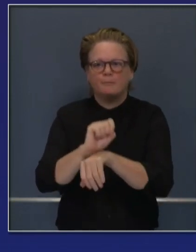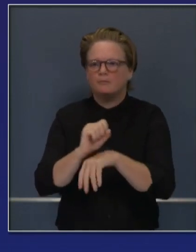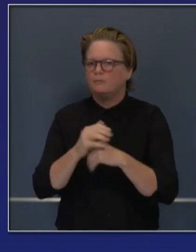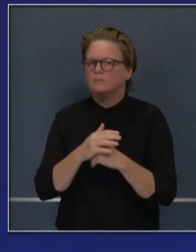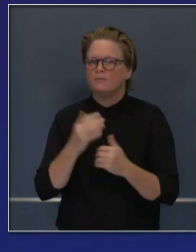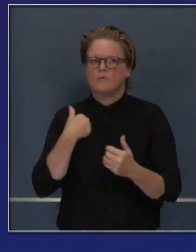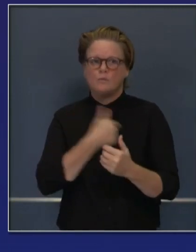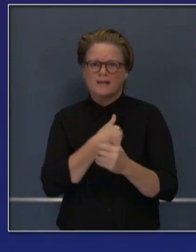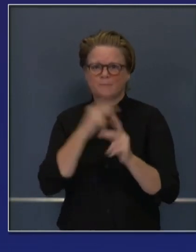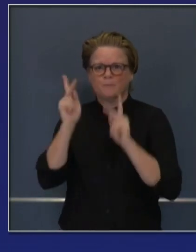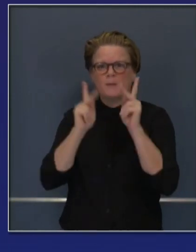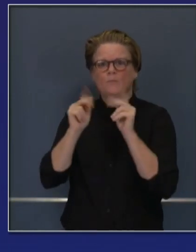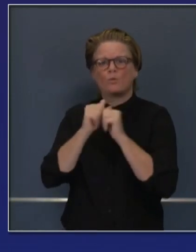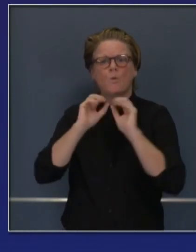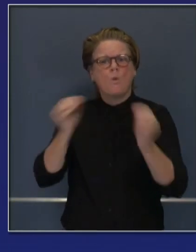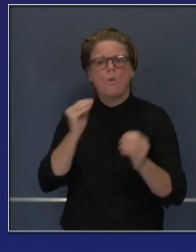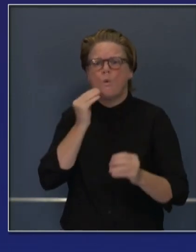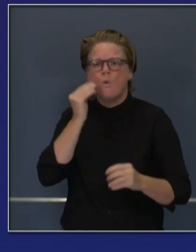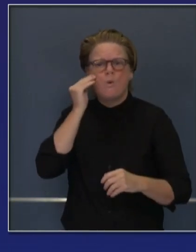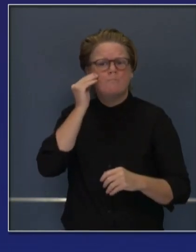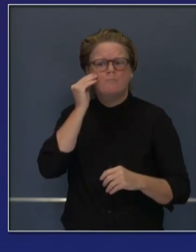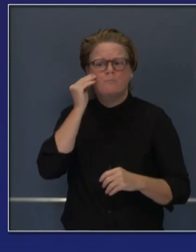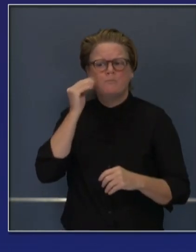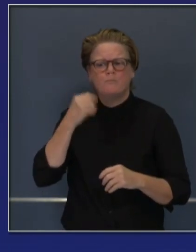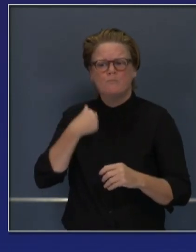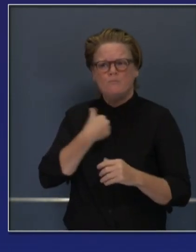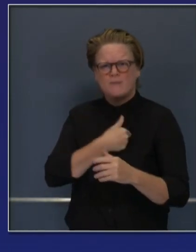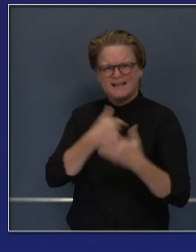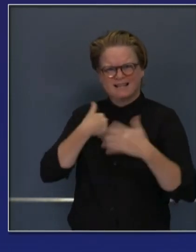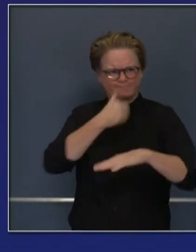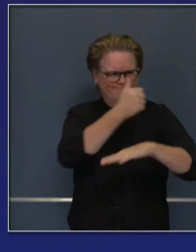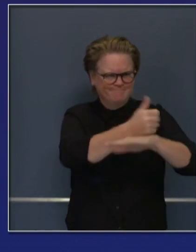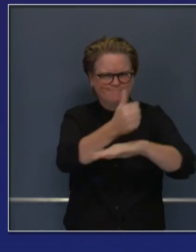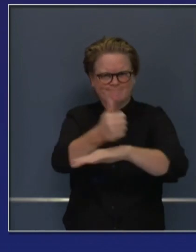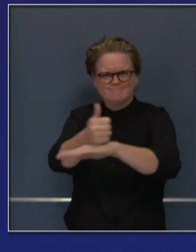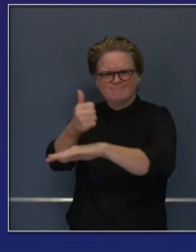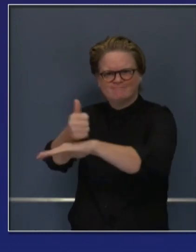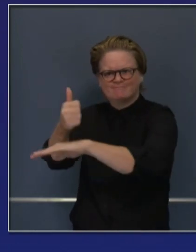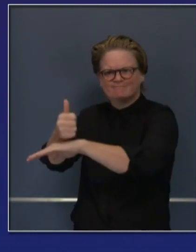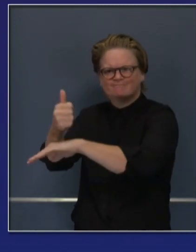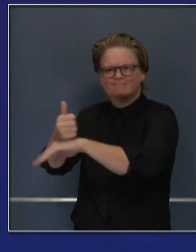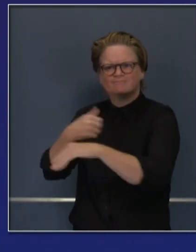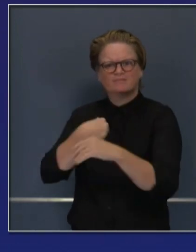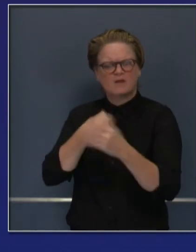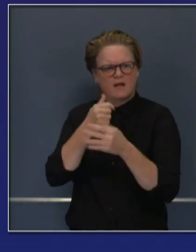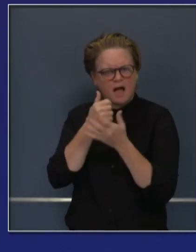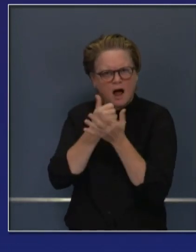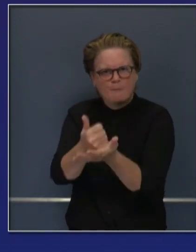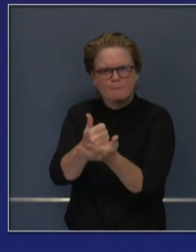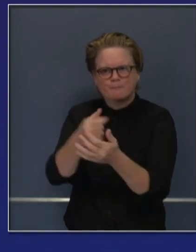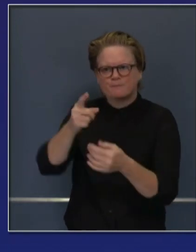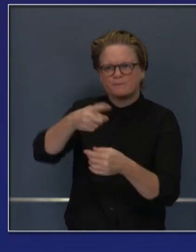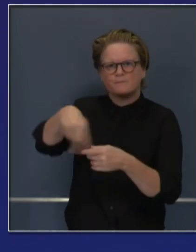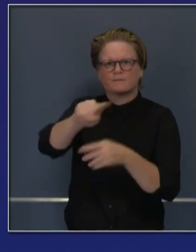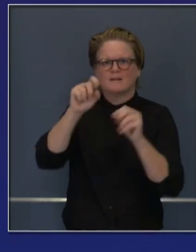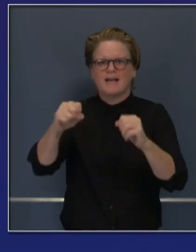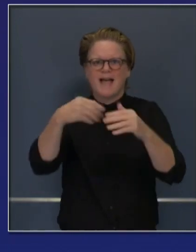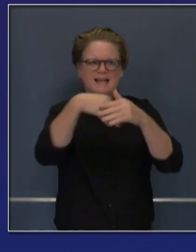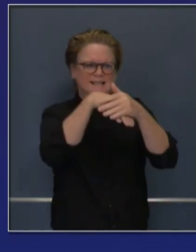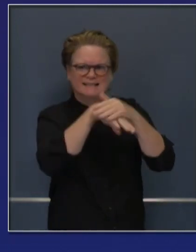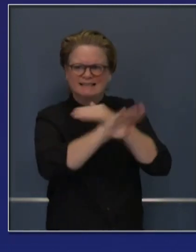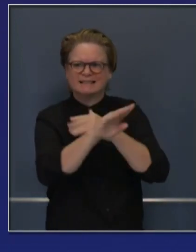22,000 homeless individuals through Project Room Key. We have gotten off the streets and out of congregate facilities